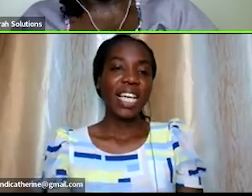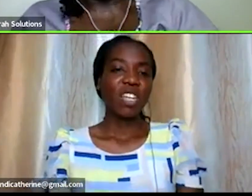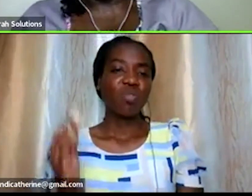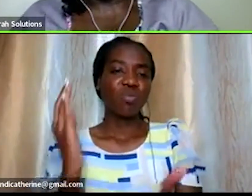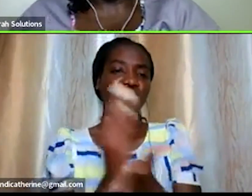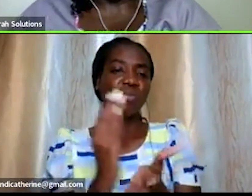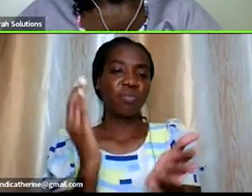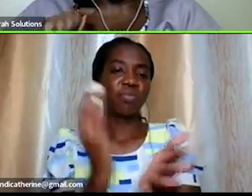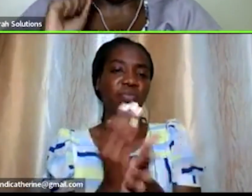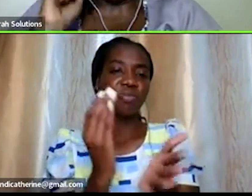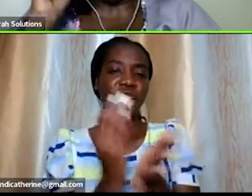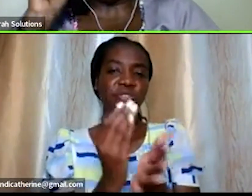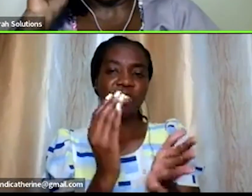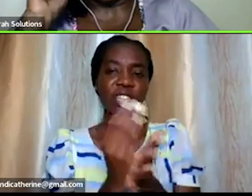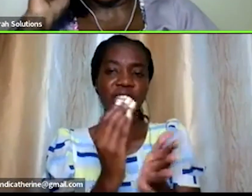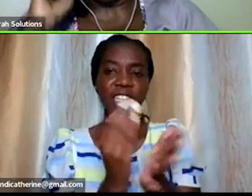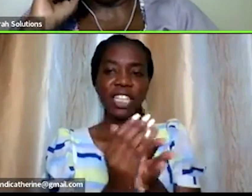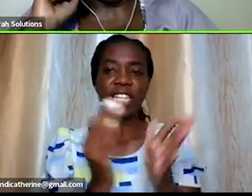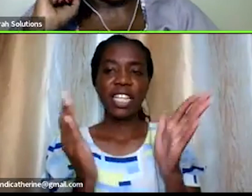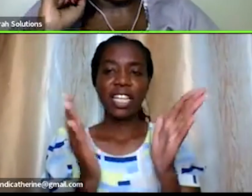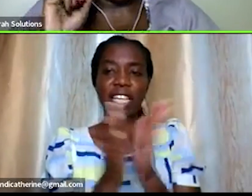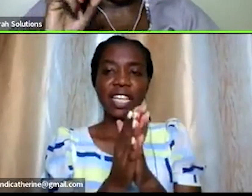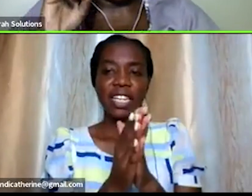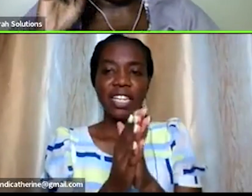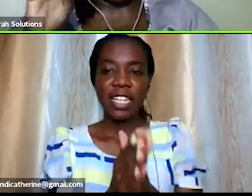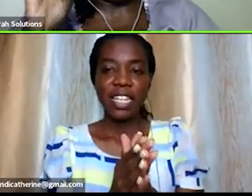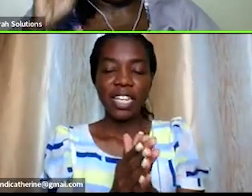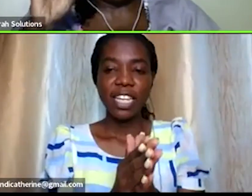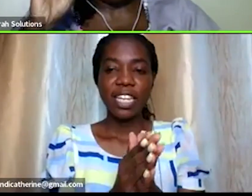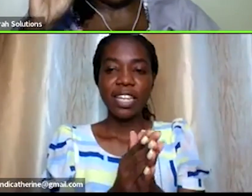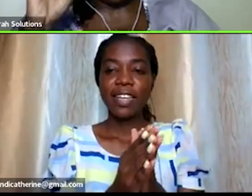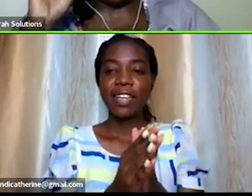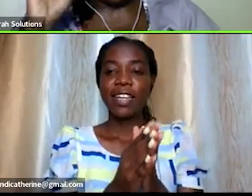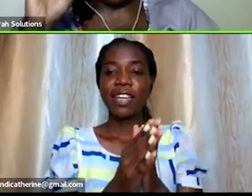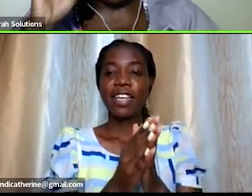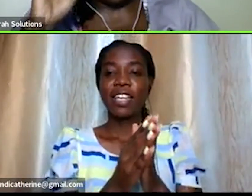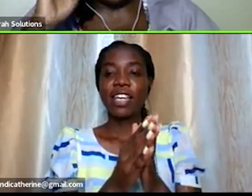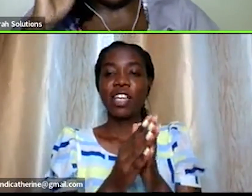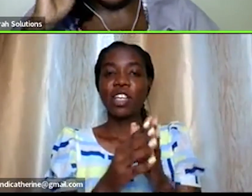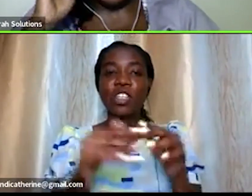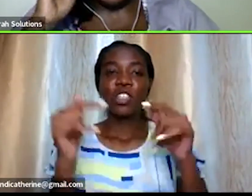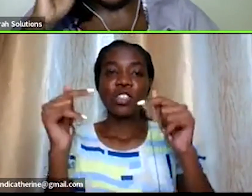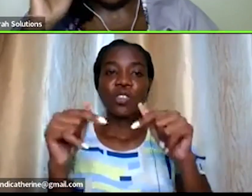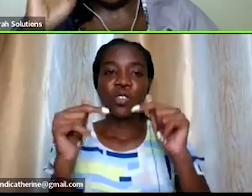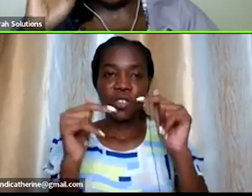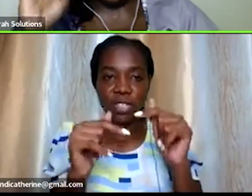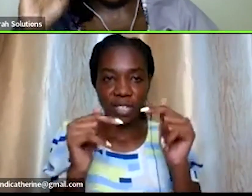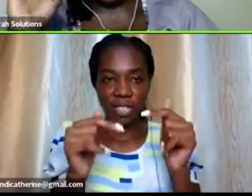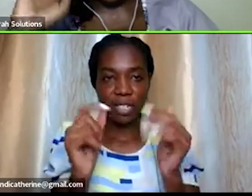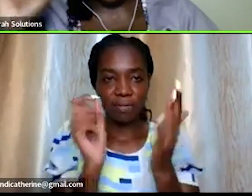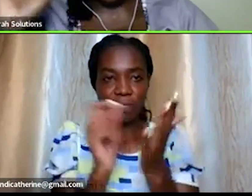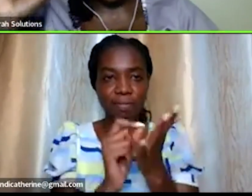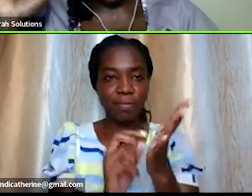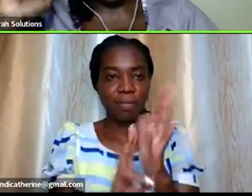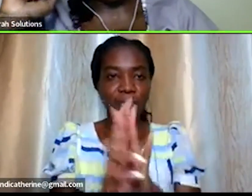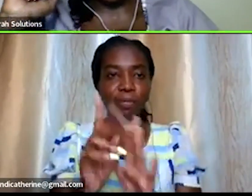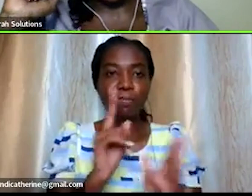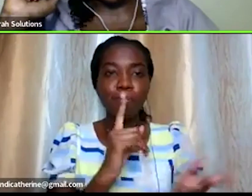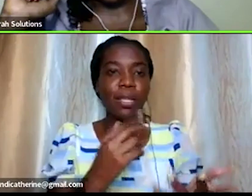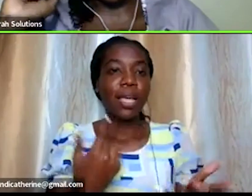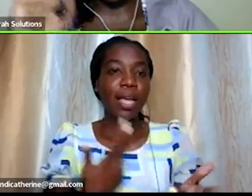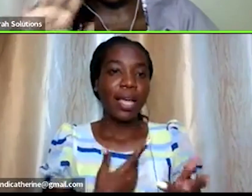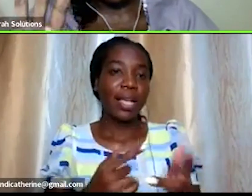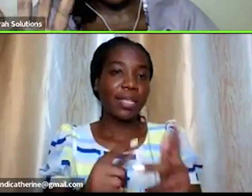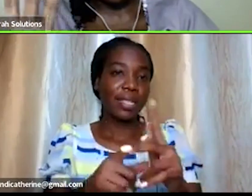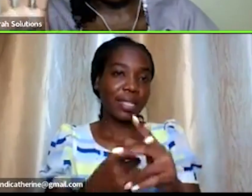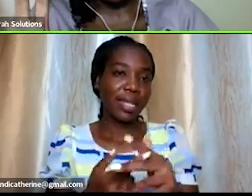Definitely. All right. And yeah, today my write-up said that we are starting at 8. I did not say we are